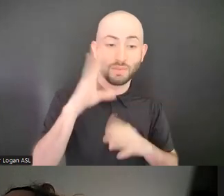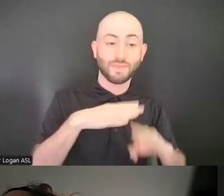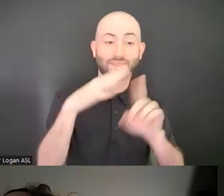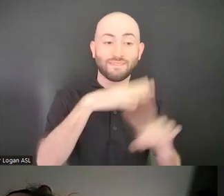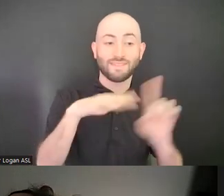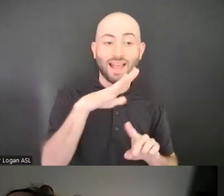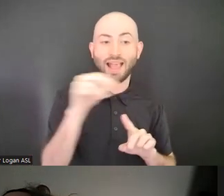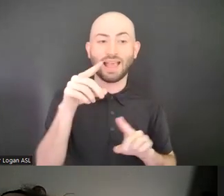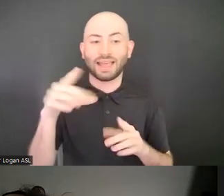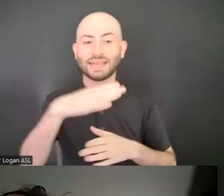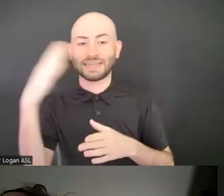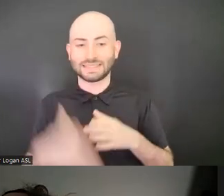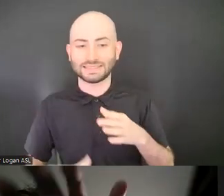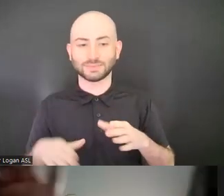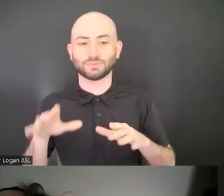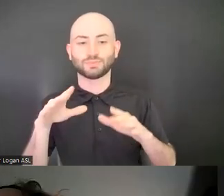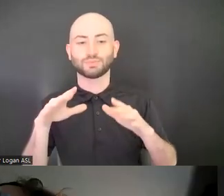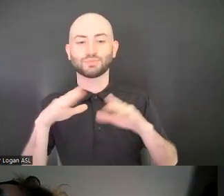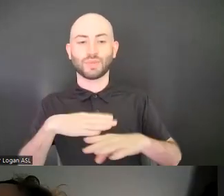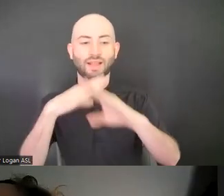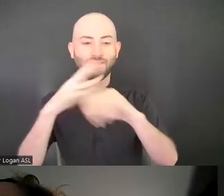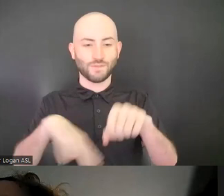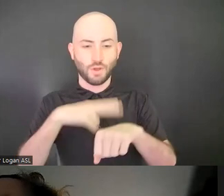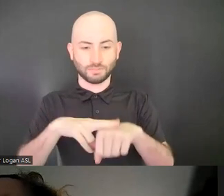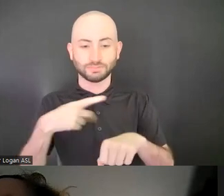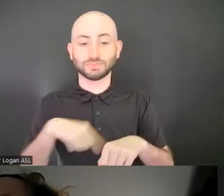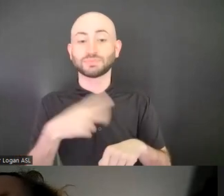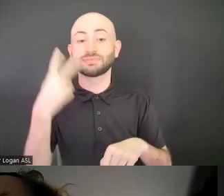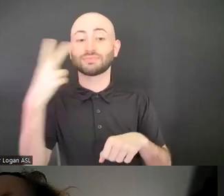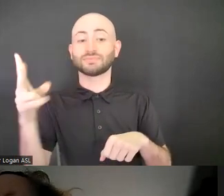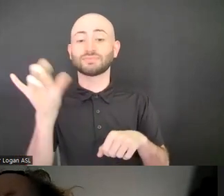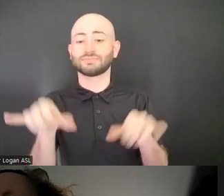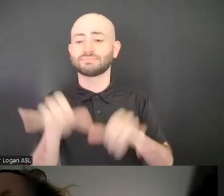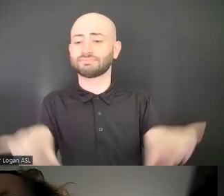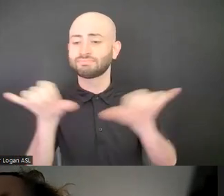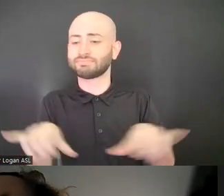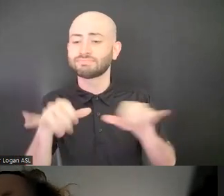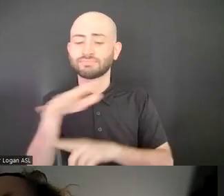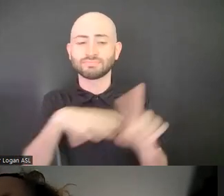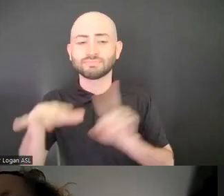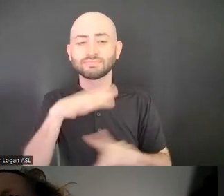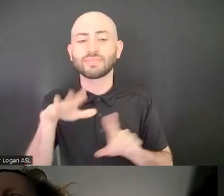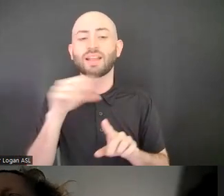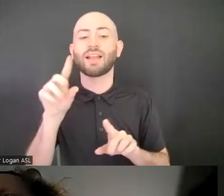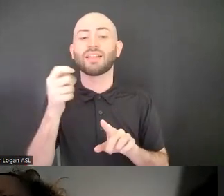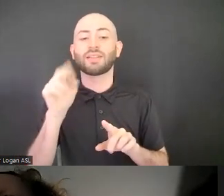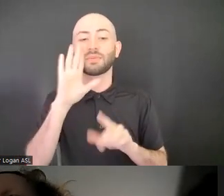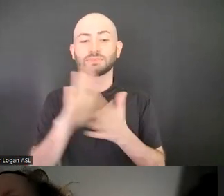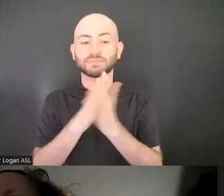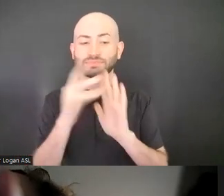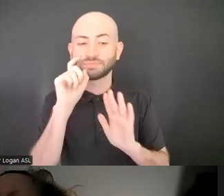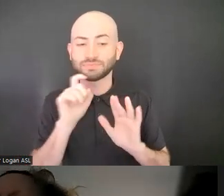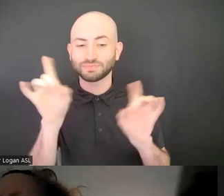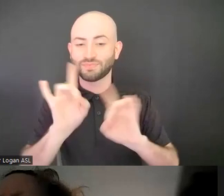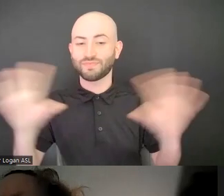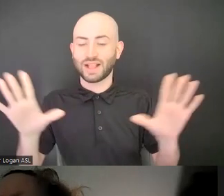addressing structural ableism means we are creating protective environments a strategy to end sexual violence perpetration